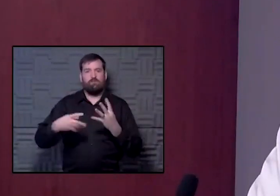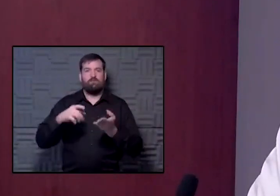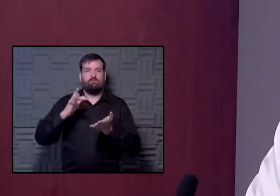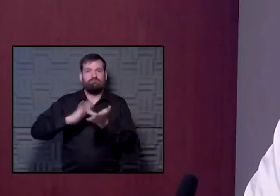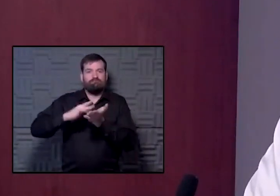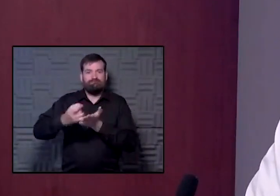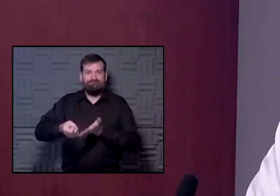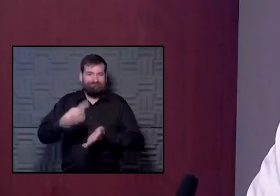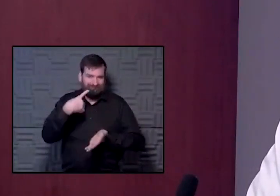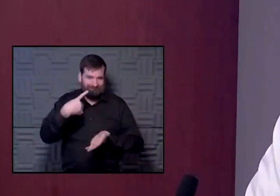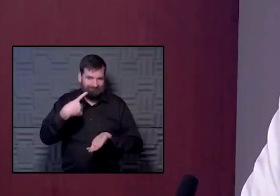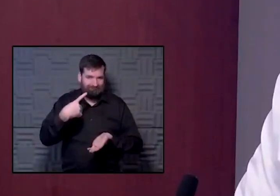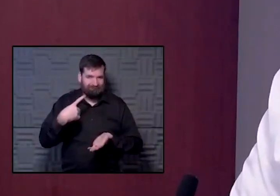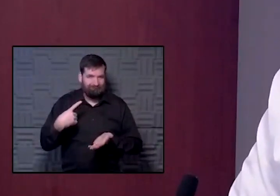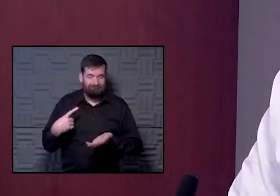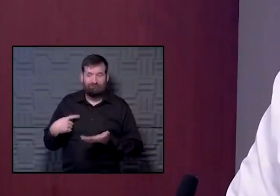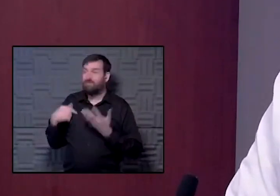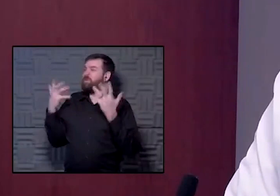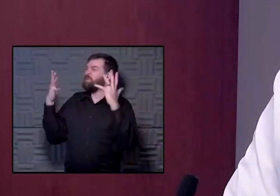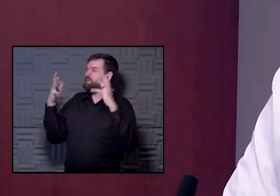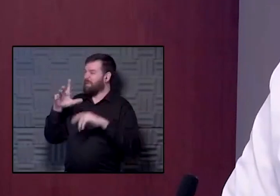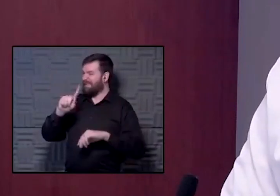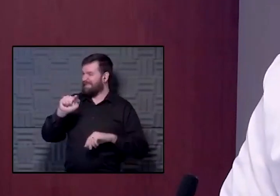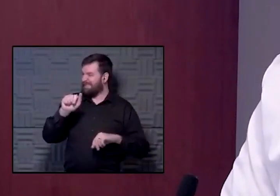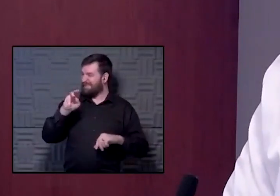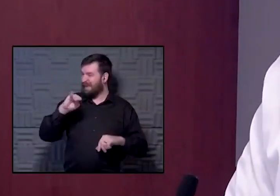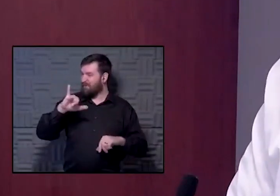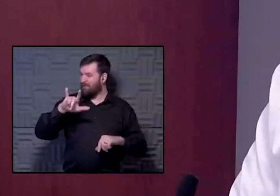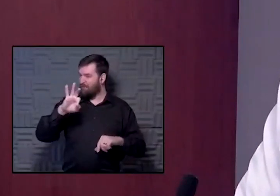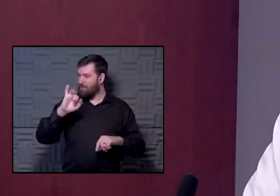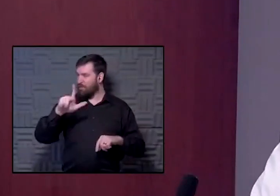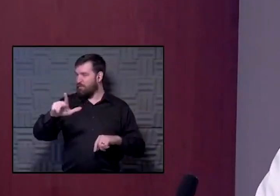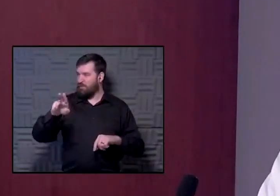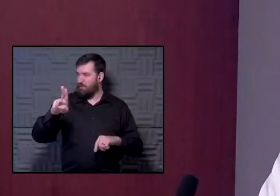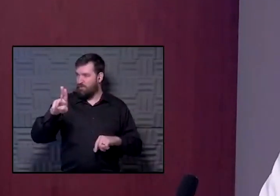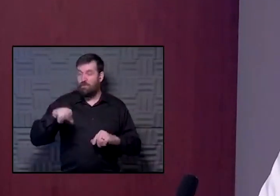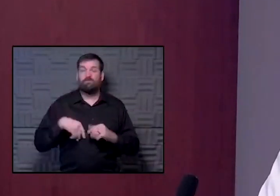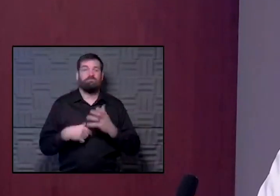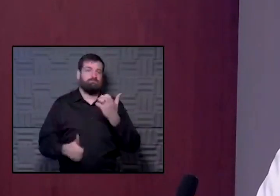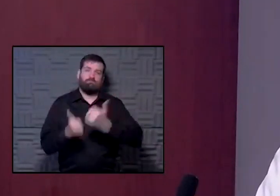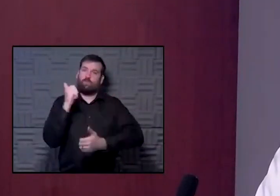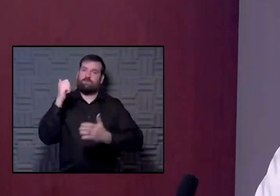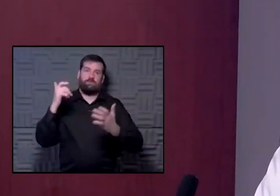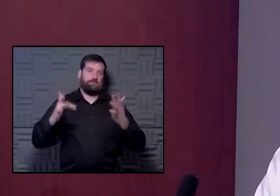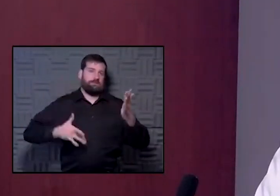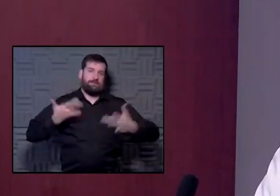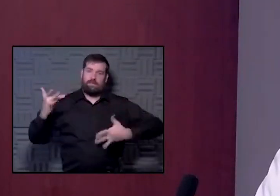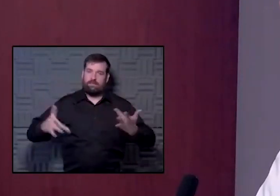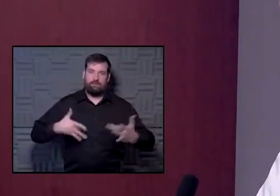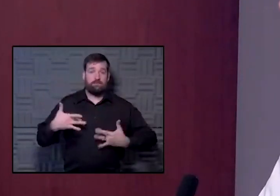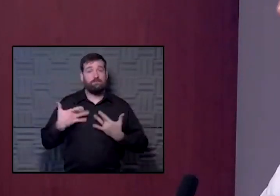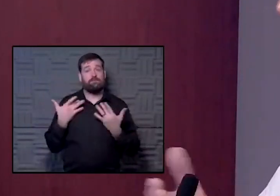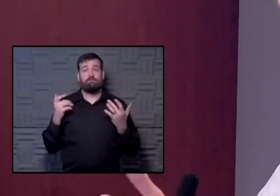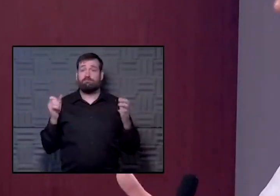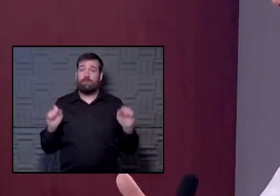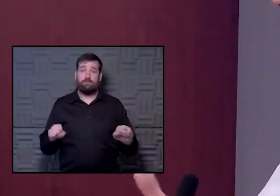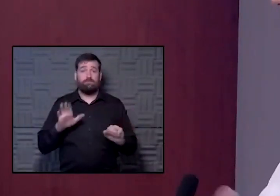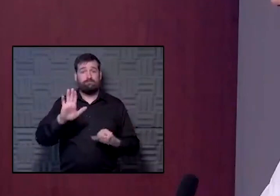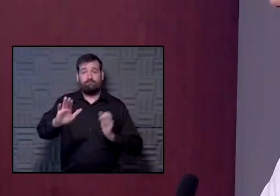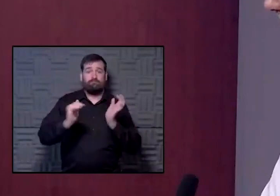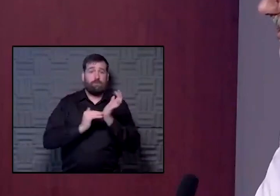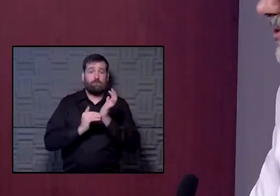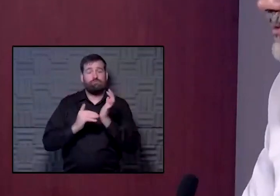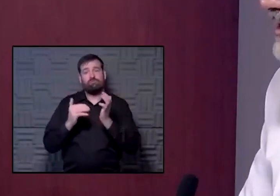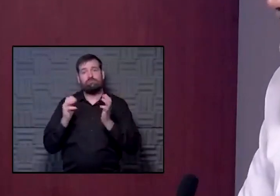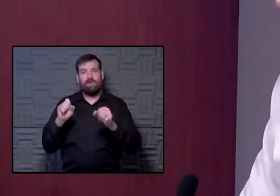pill, which Tamiflu, I'm ready. which is the most exciting, is that potentially your doctor could